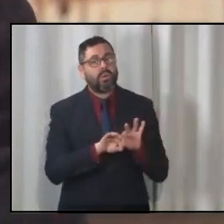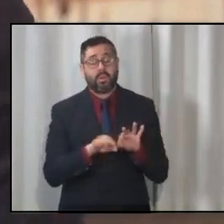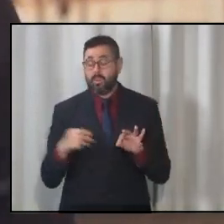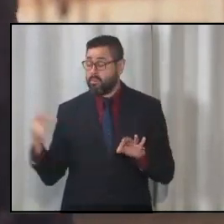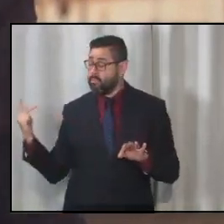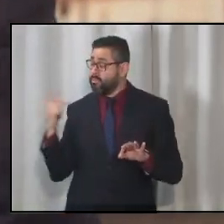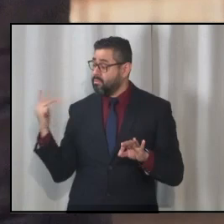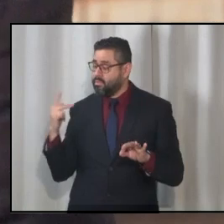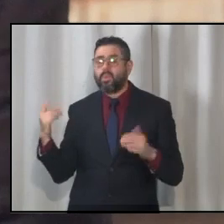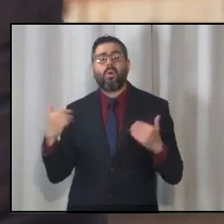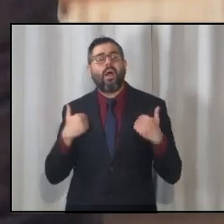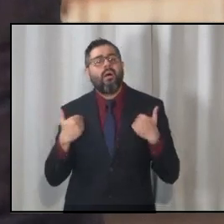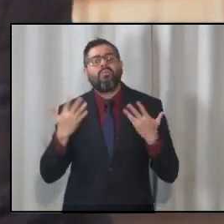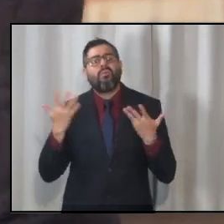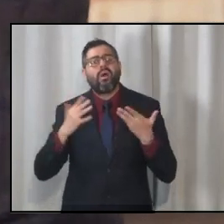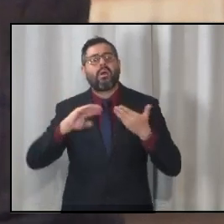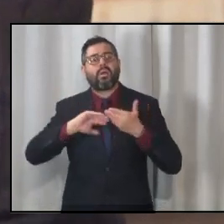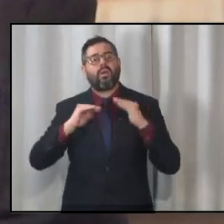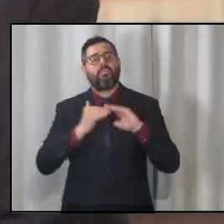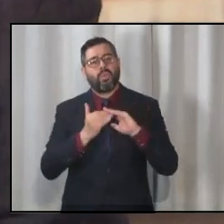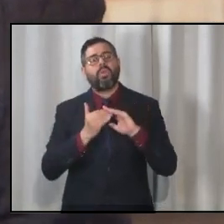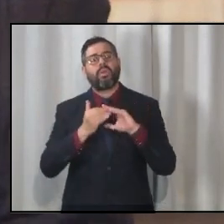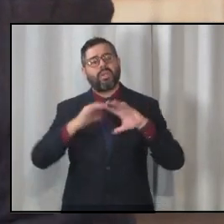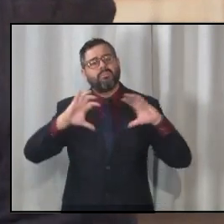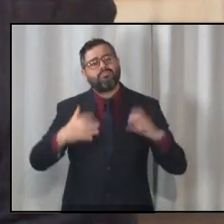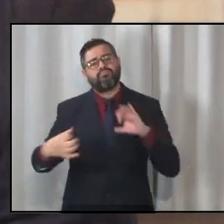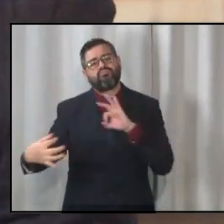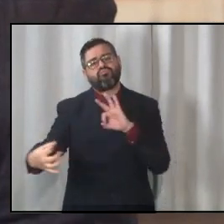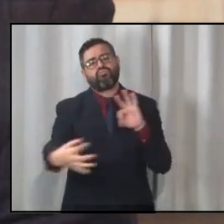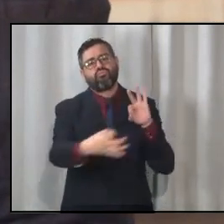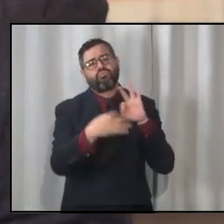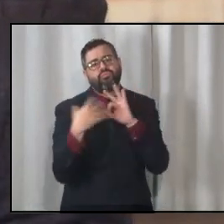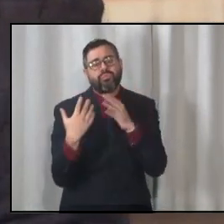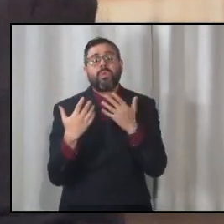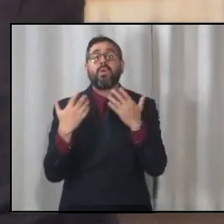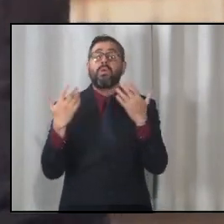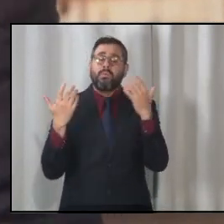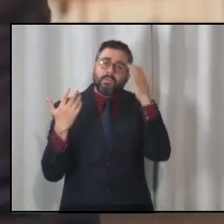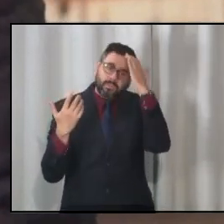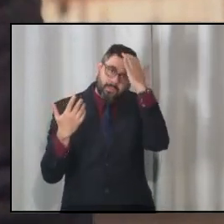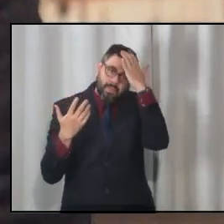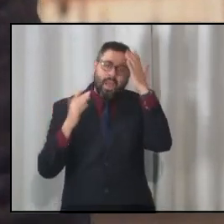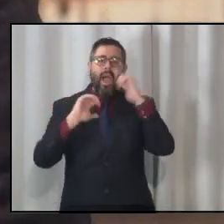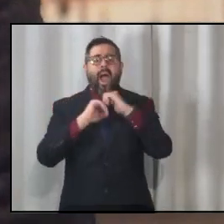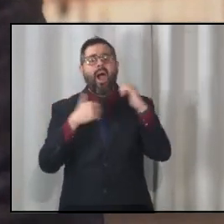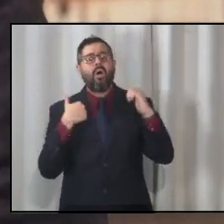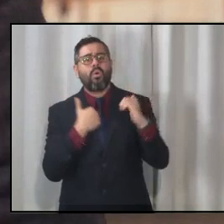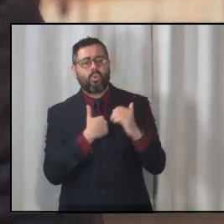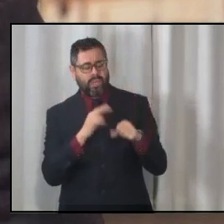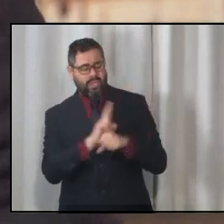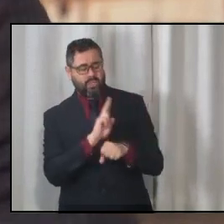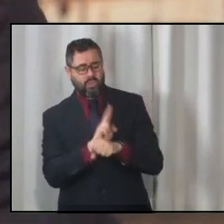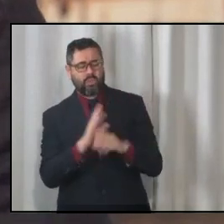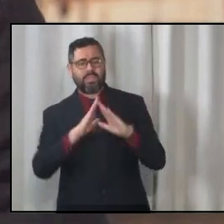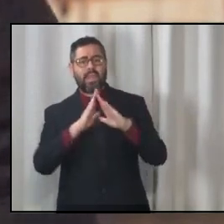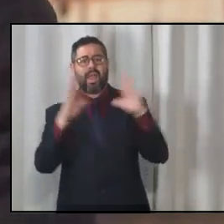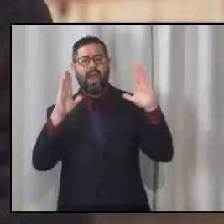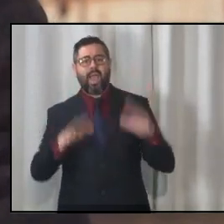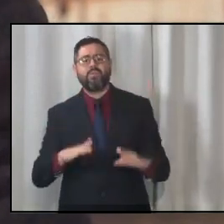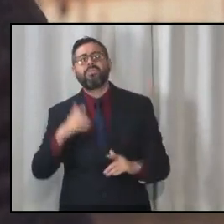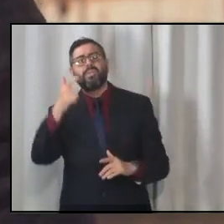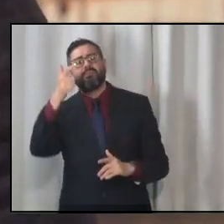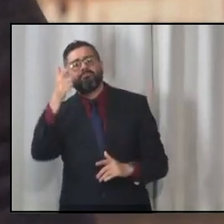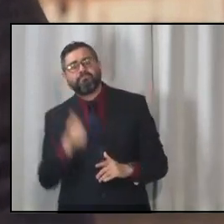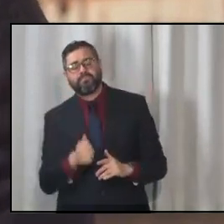a community forum for housing providers to discuss the benefit of supporting our housing vouchers and we're